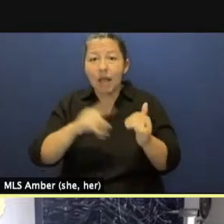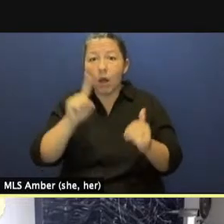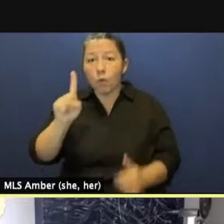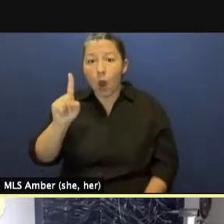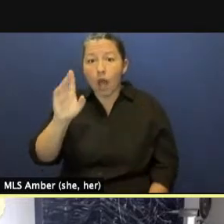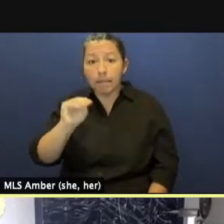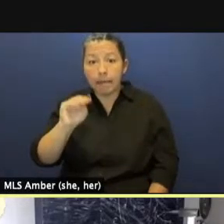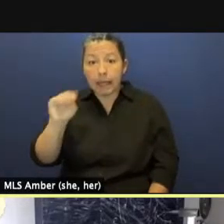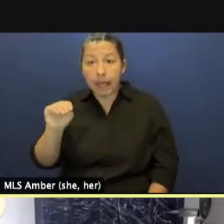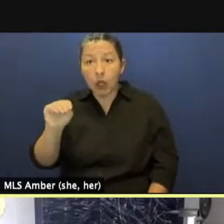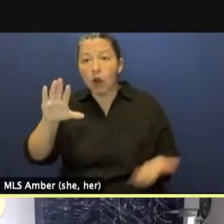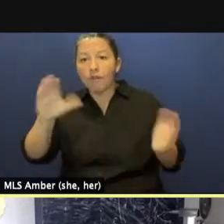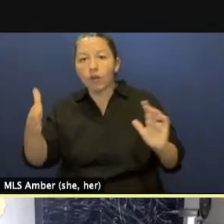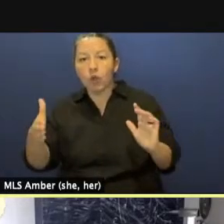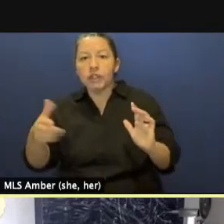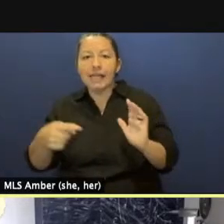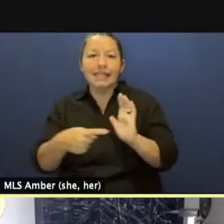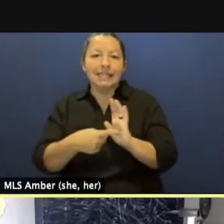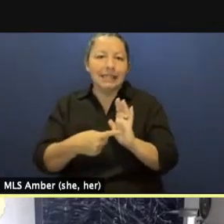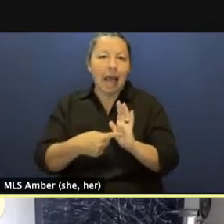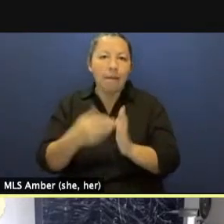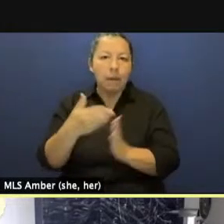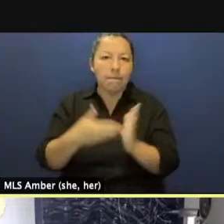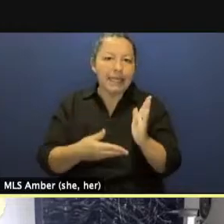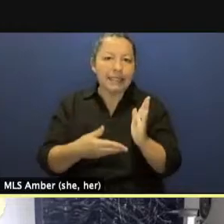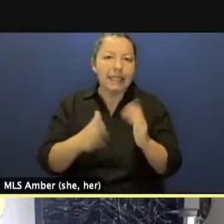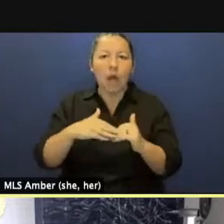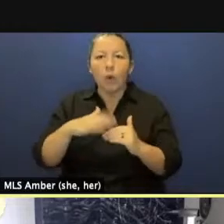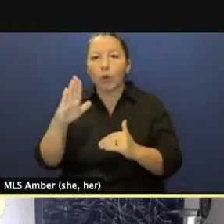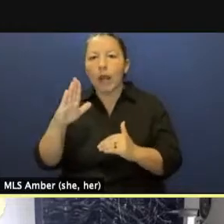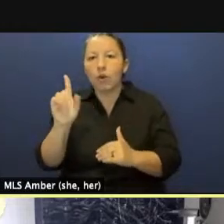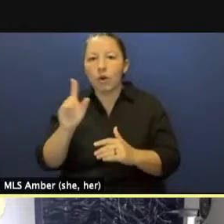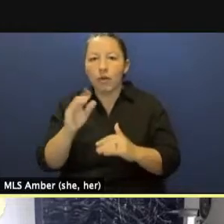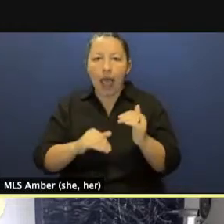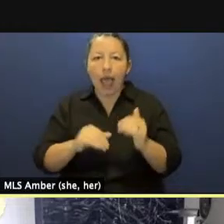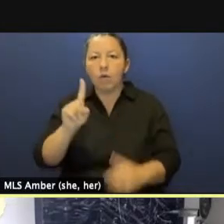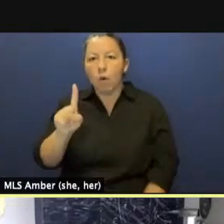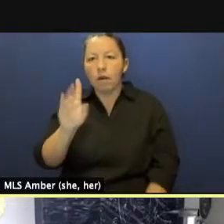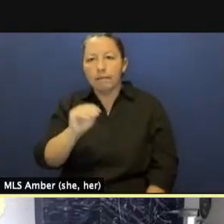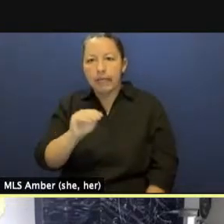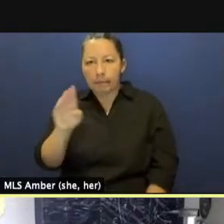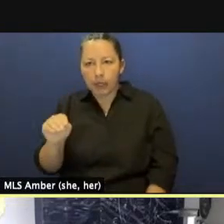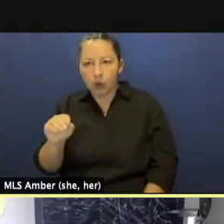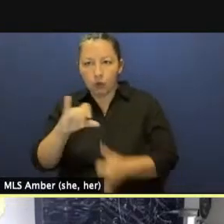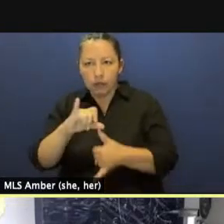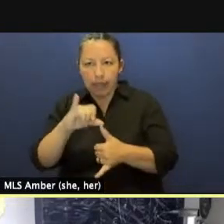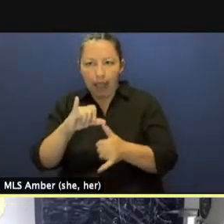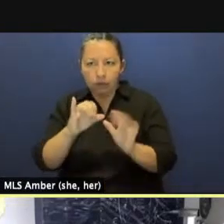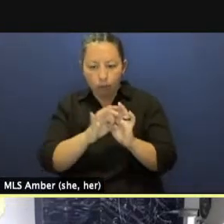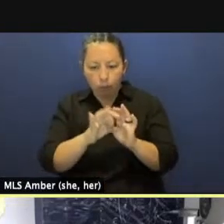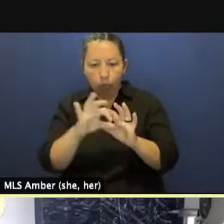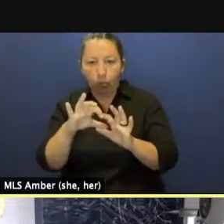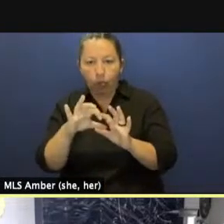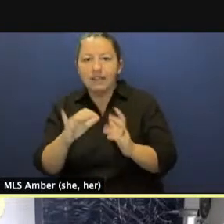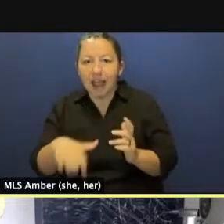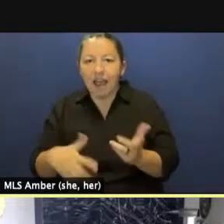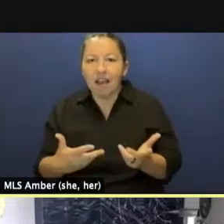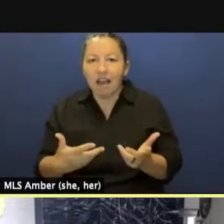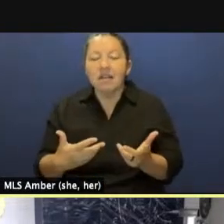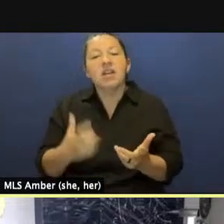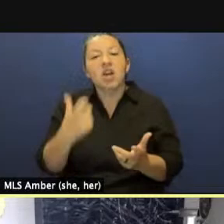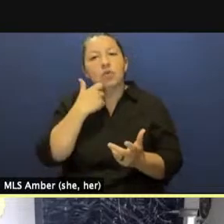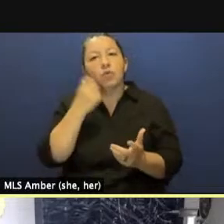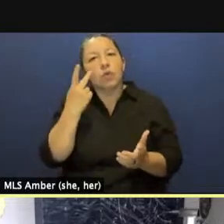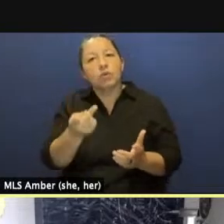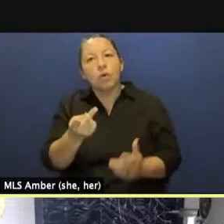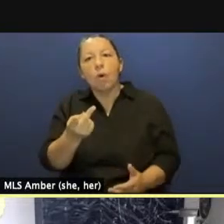millimeter versus those materials that were greater than 1 millimeter. Also, as you just saw, we also